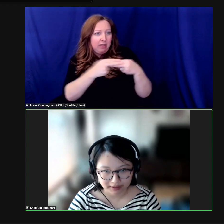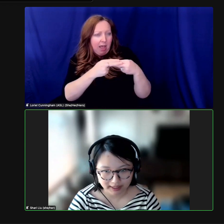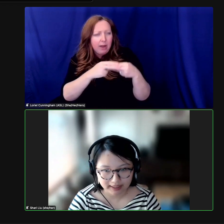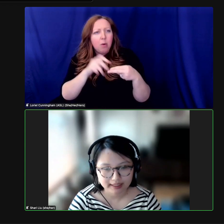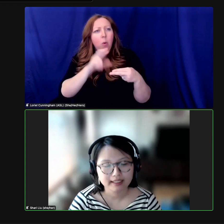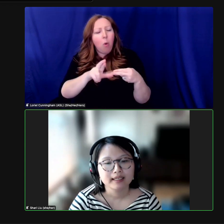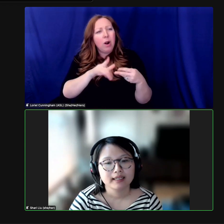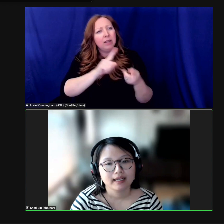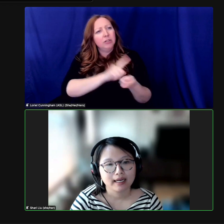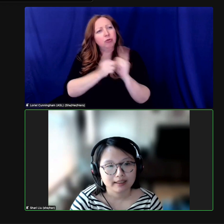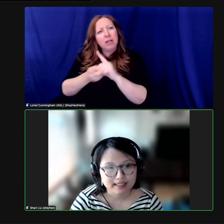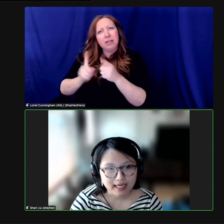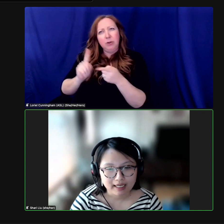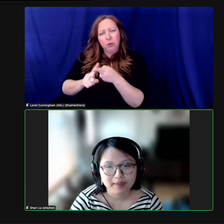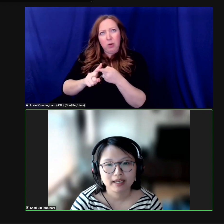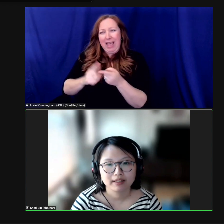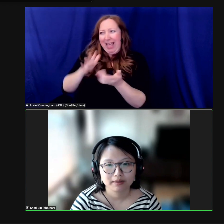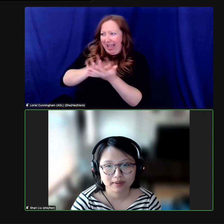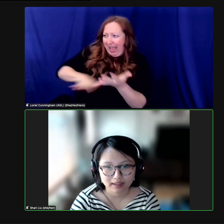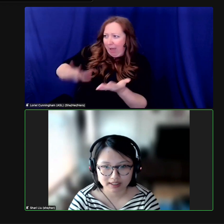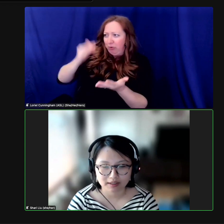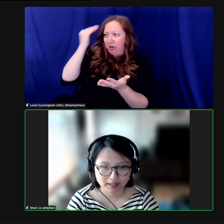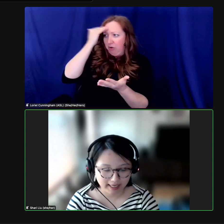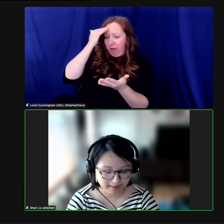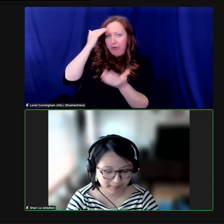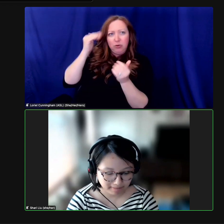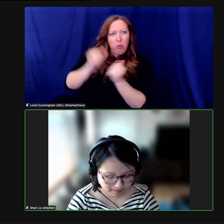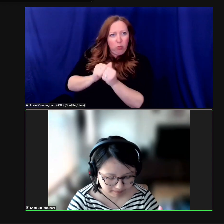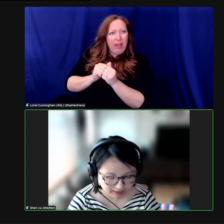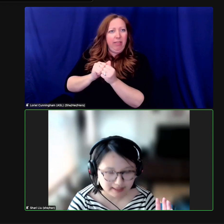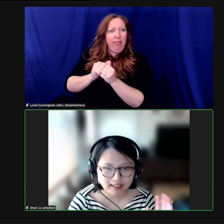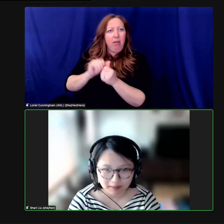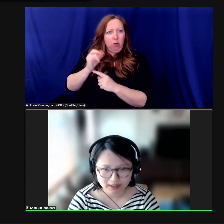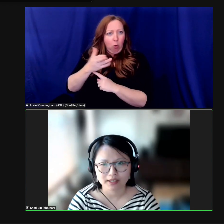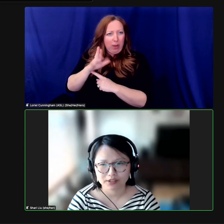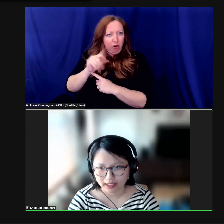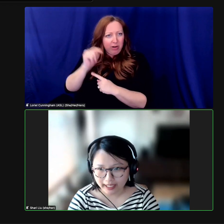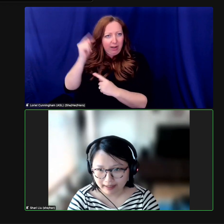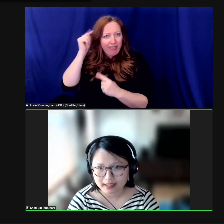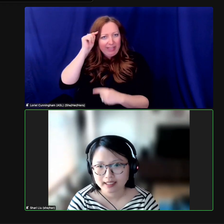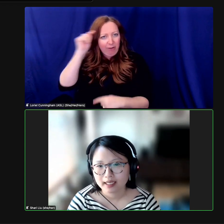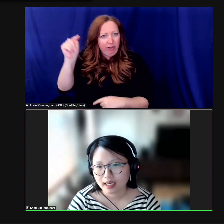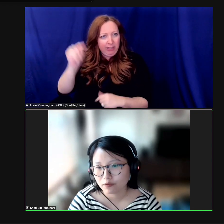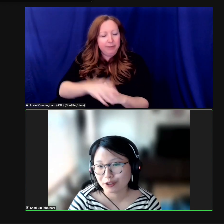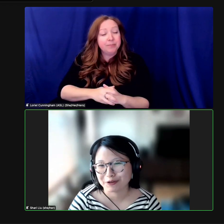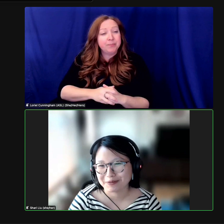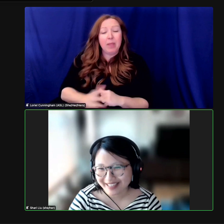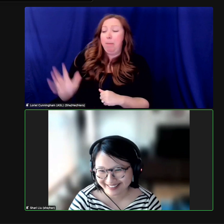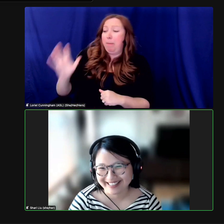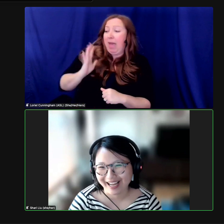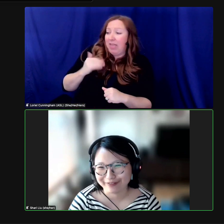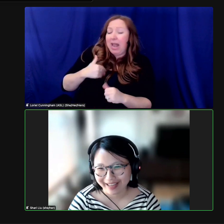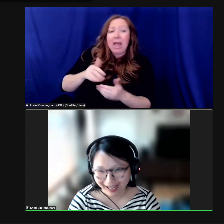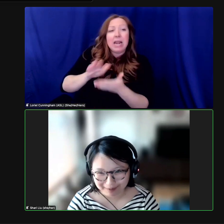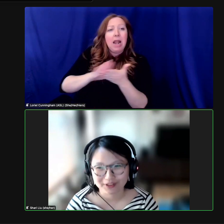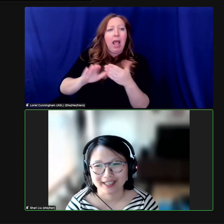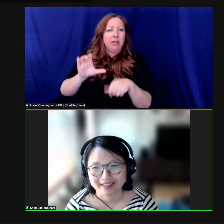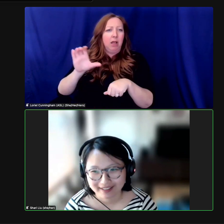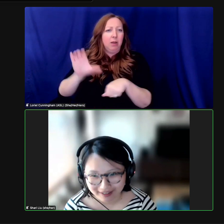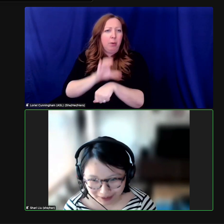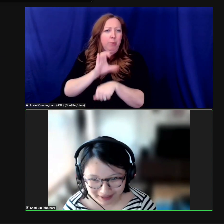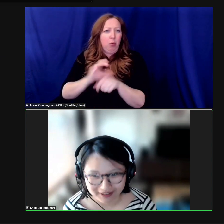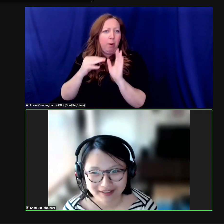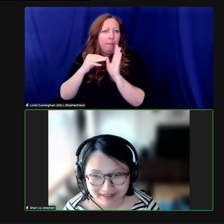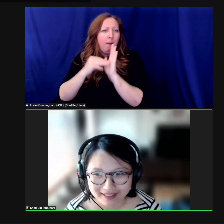and theory-like? At the time, there were also nice computational accounts of what it would mean to have